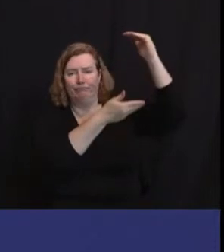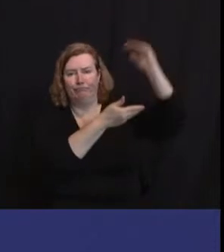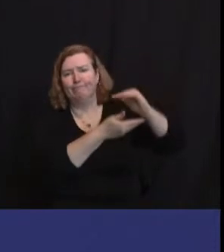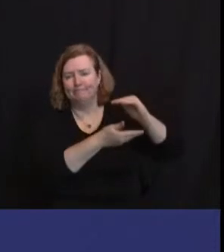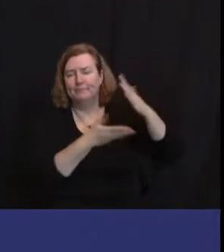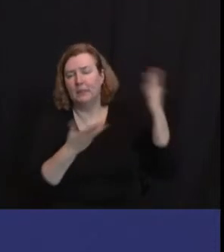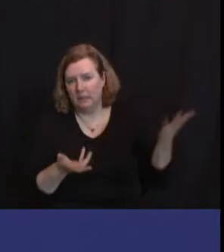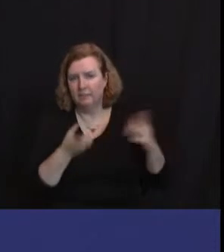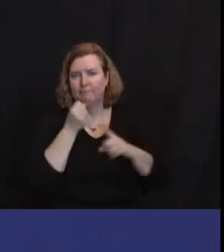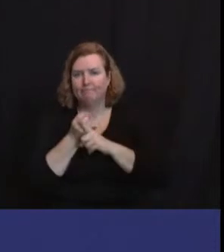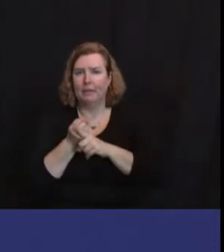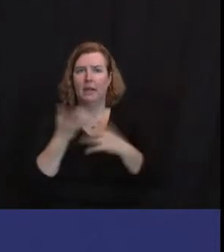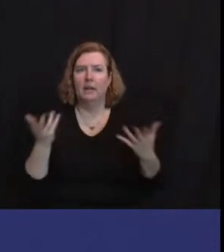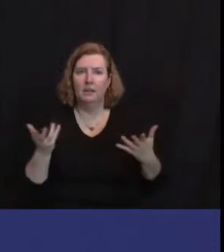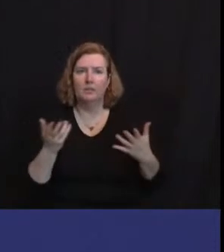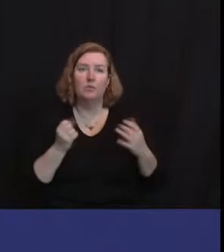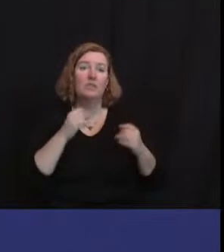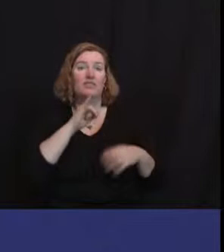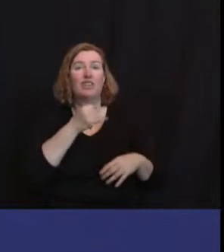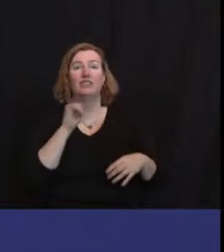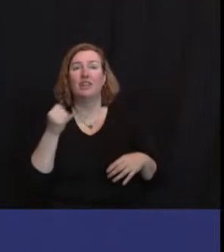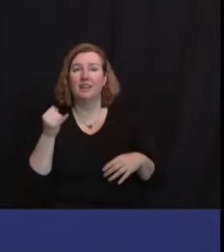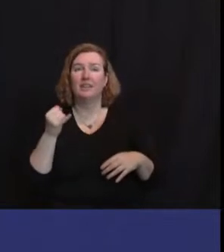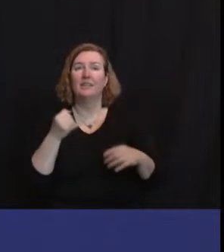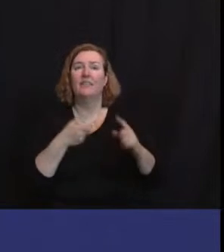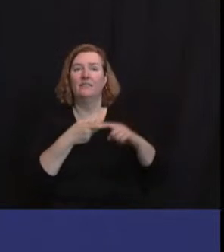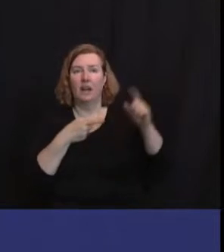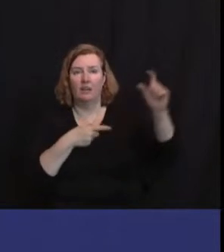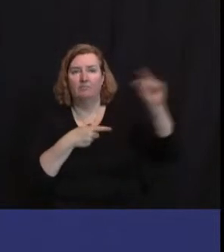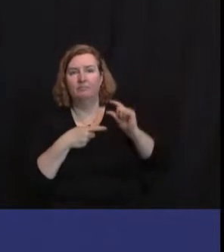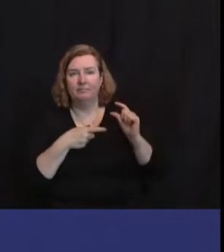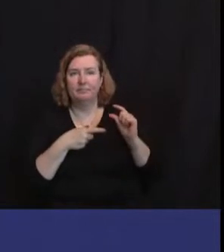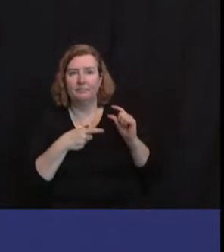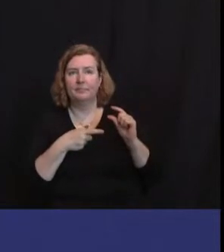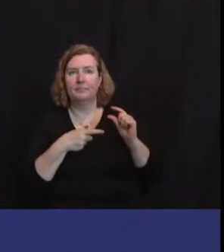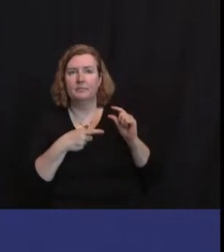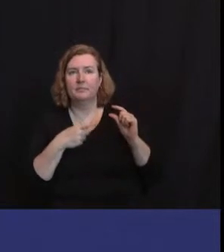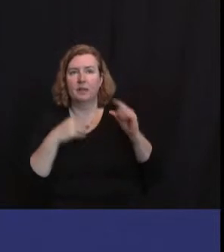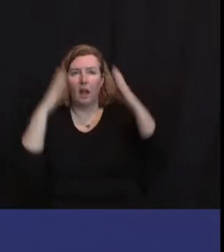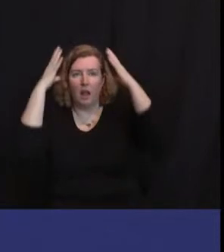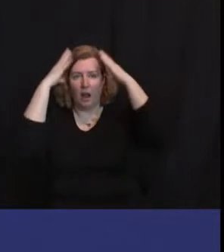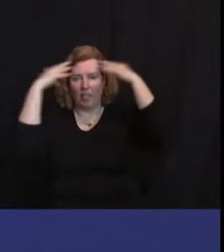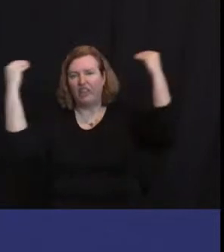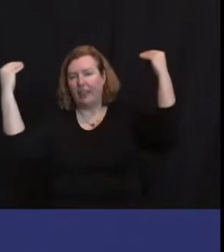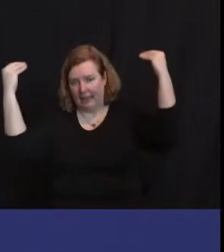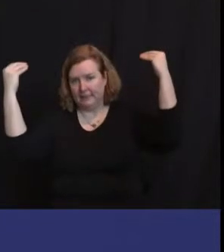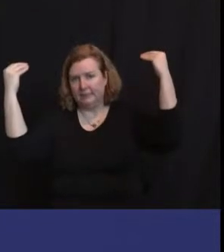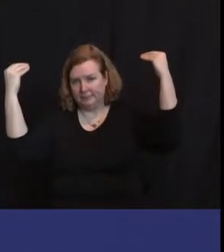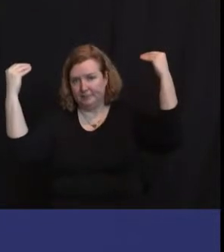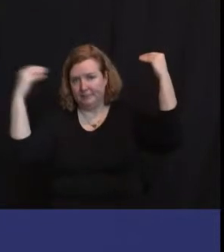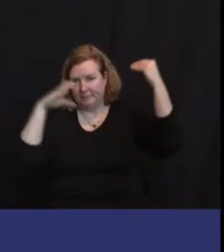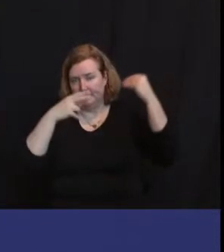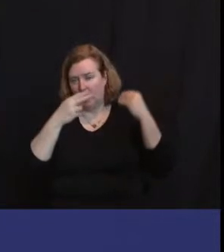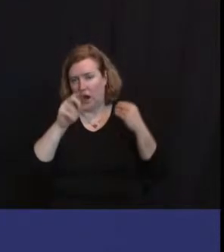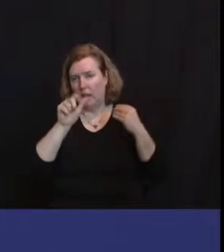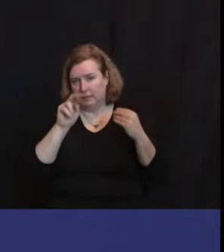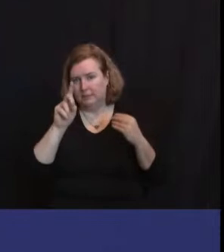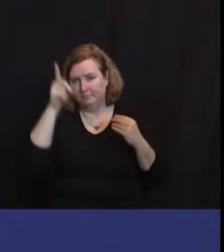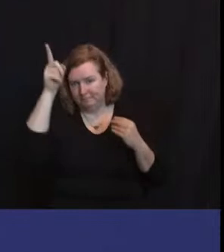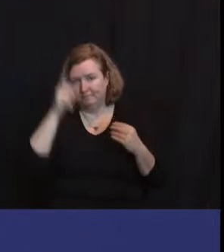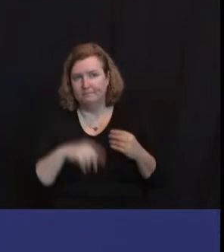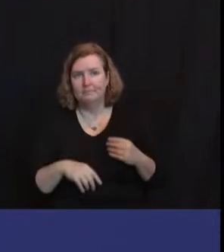from the Netherlands. So they've subcontracted production in a bunch of places. I noticed this morning Moderna